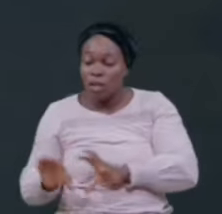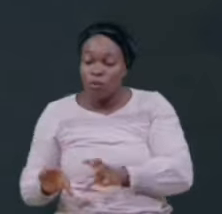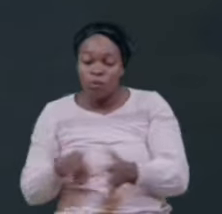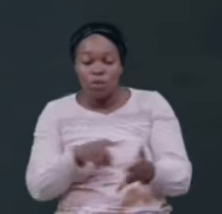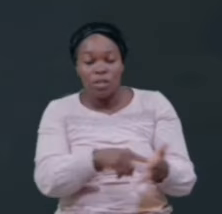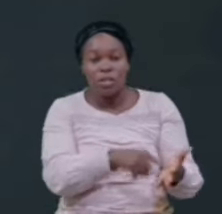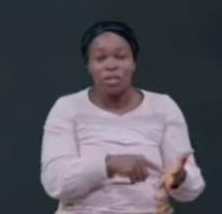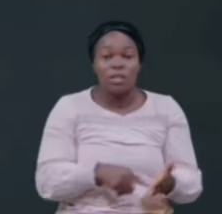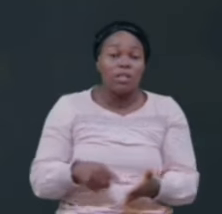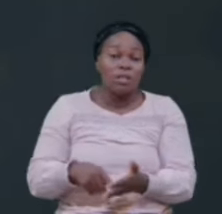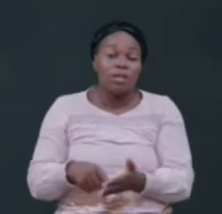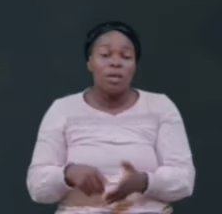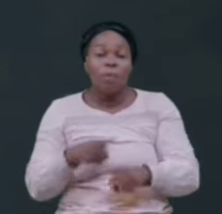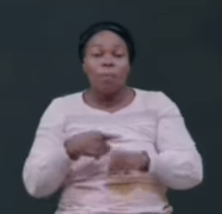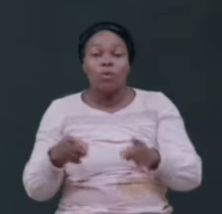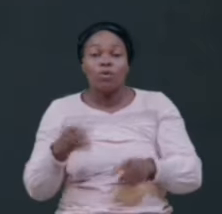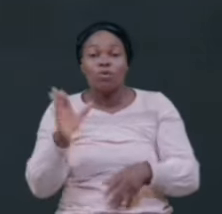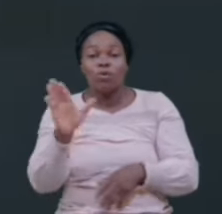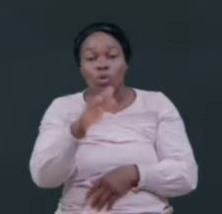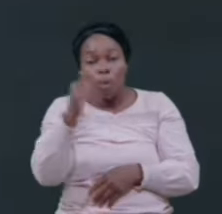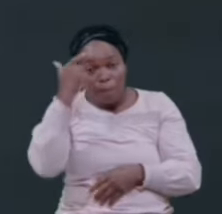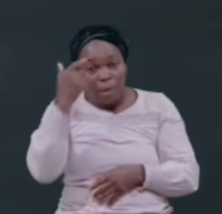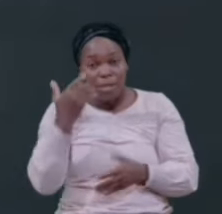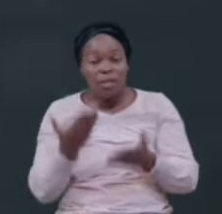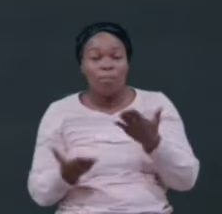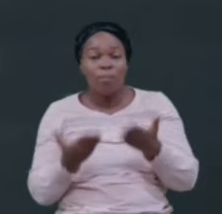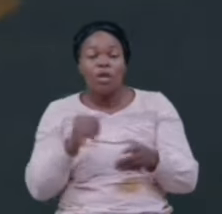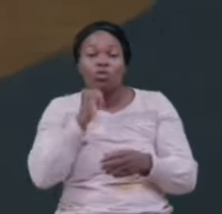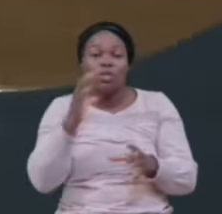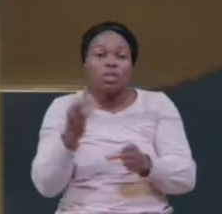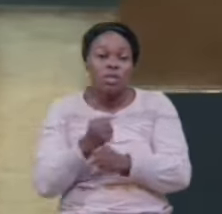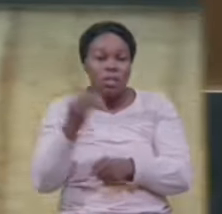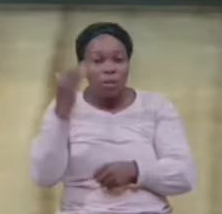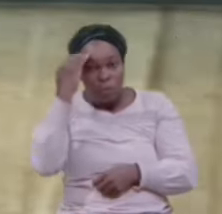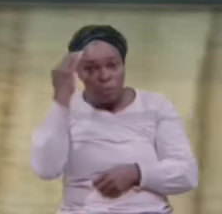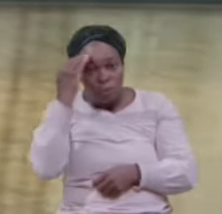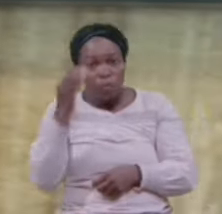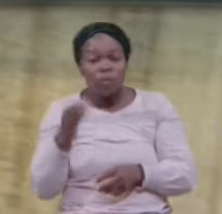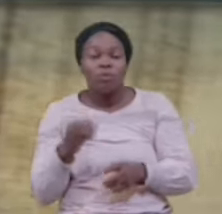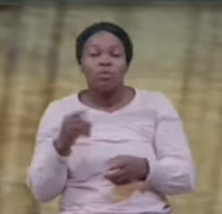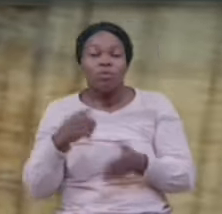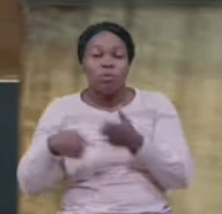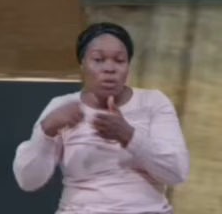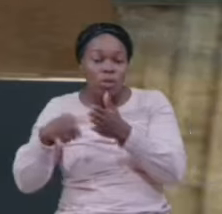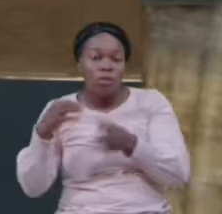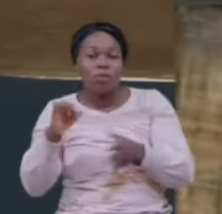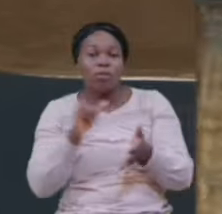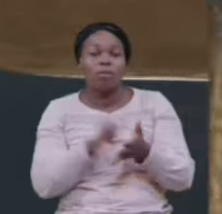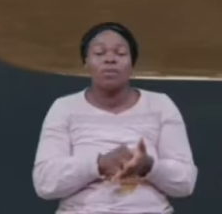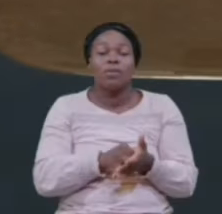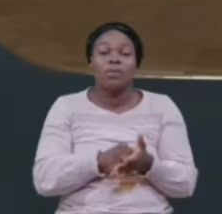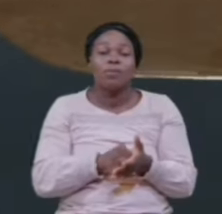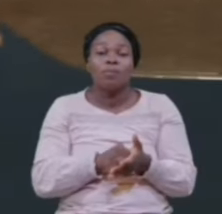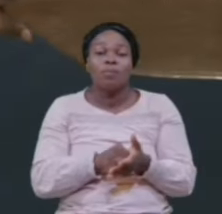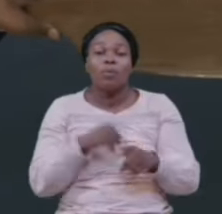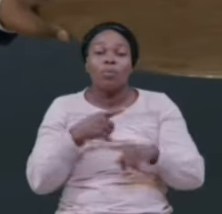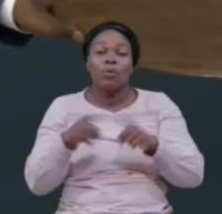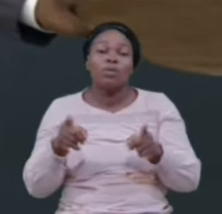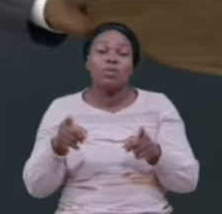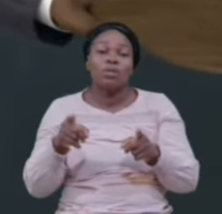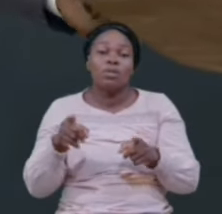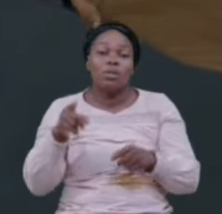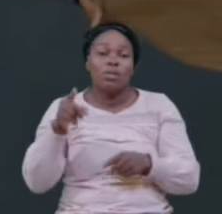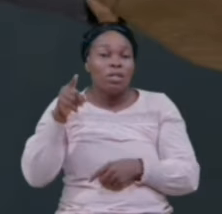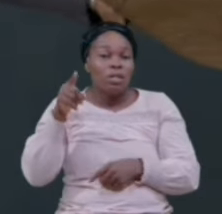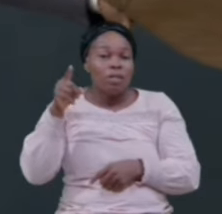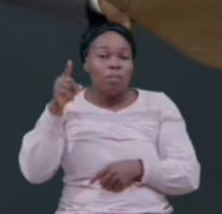have taken recognition of this or that, but this is who I am, not at all. It was not in their